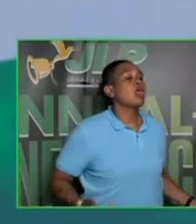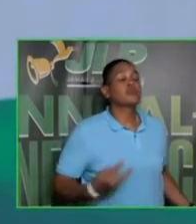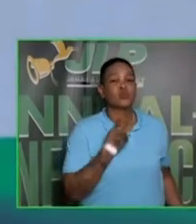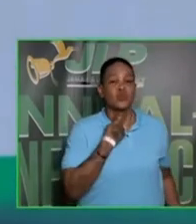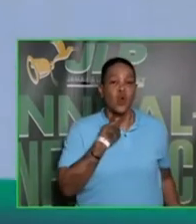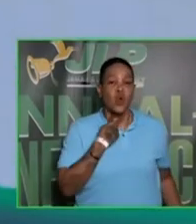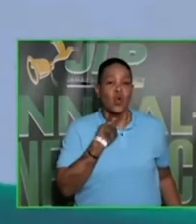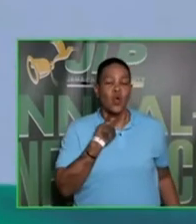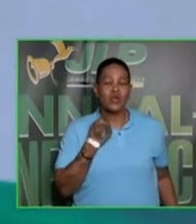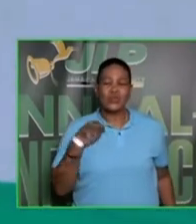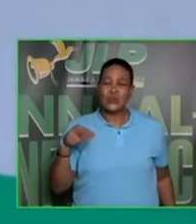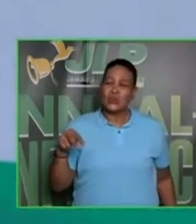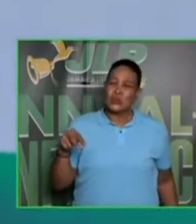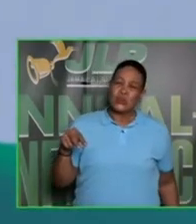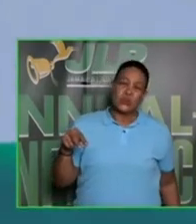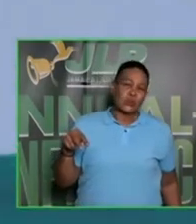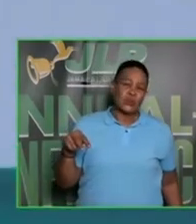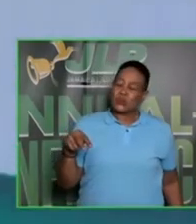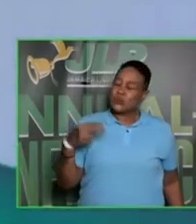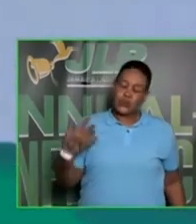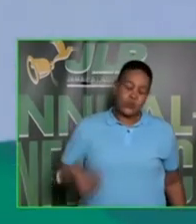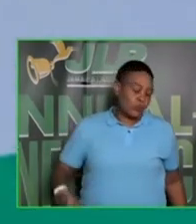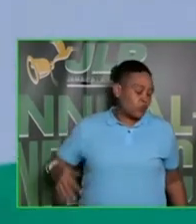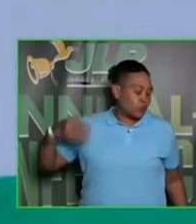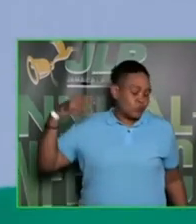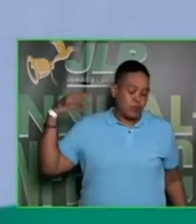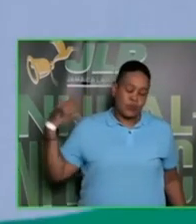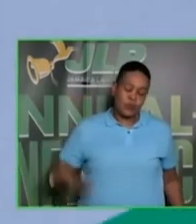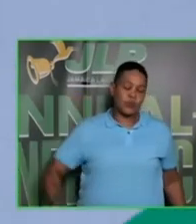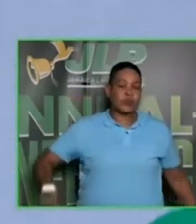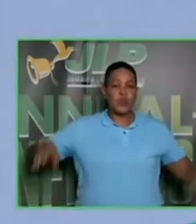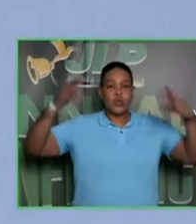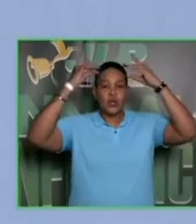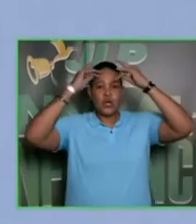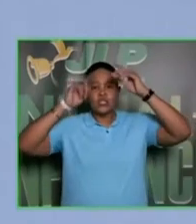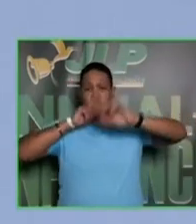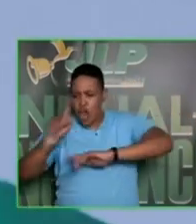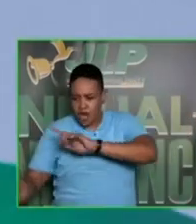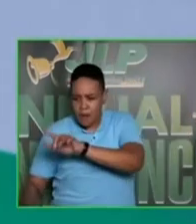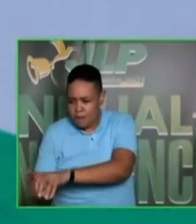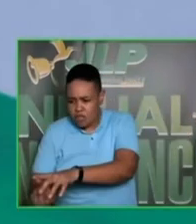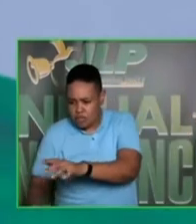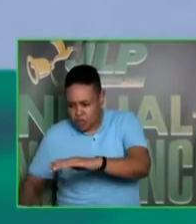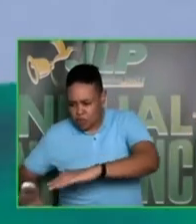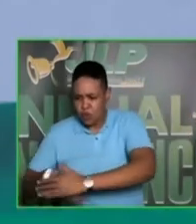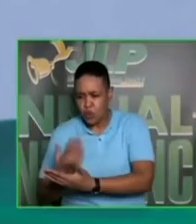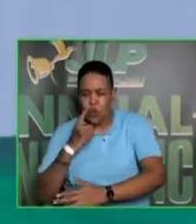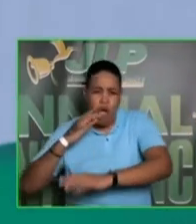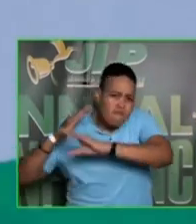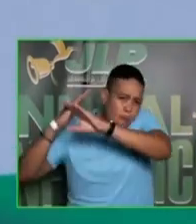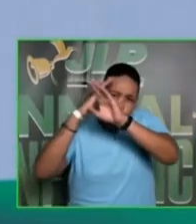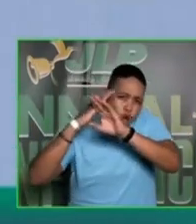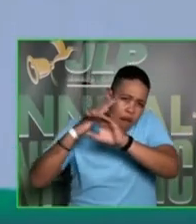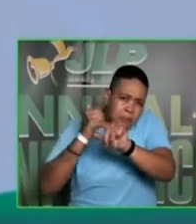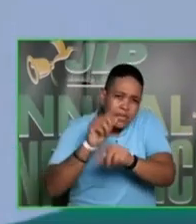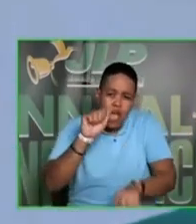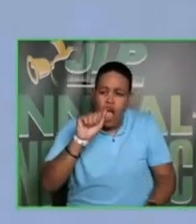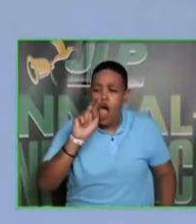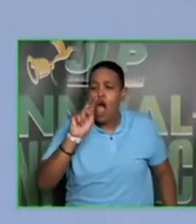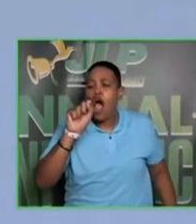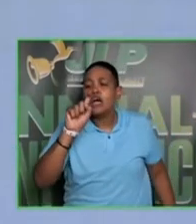I'm extremely concerned about the re-emergence of prohibitive